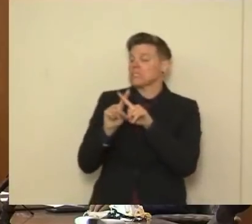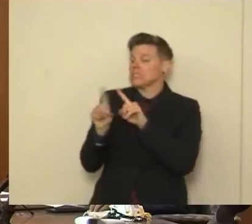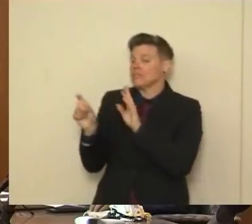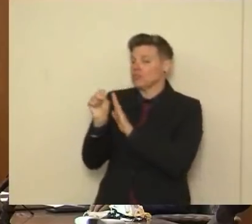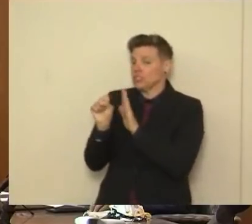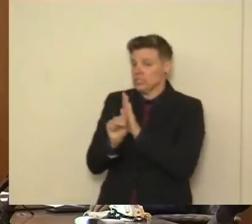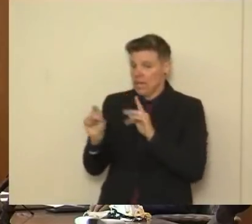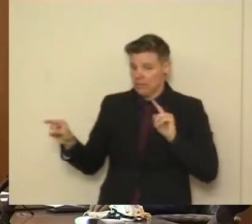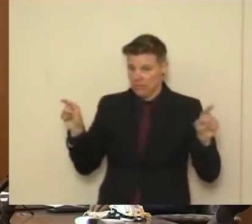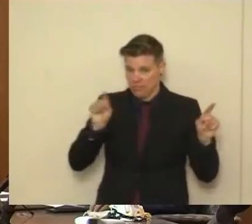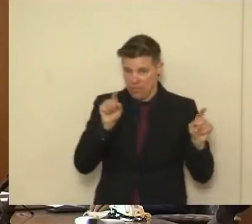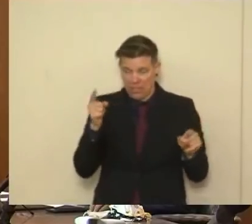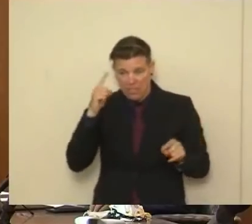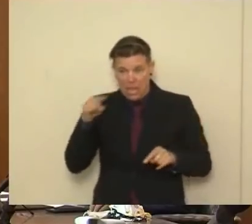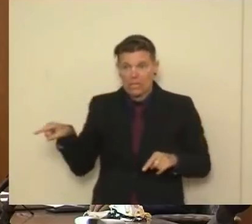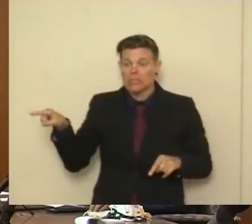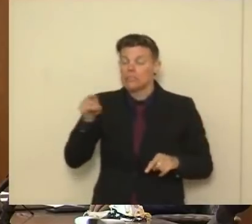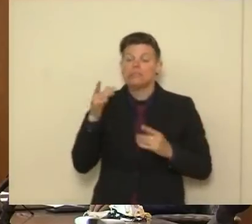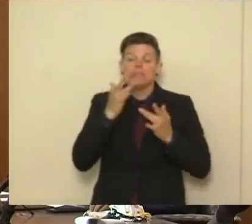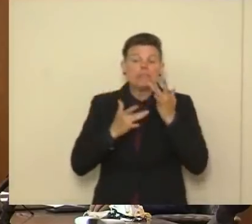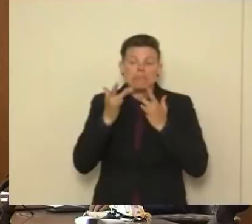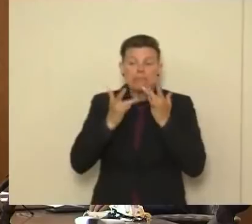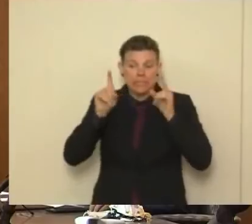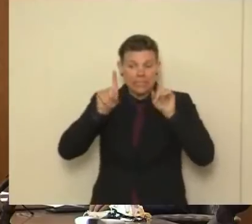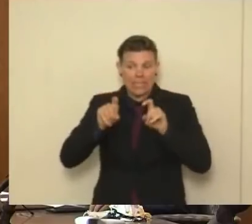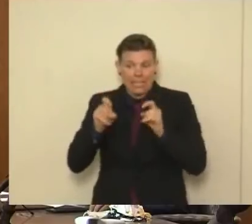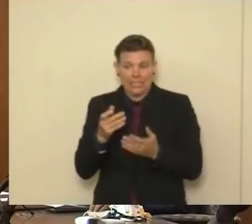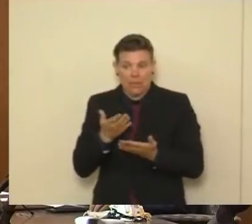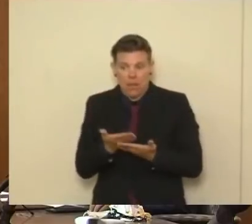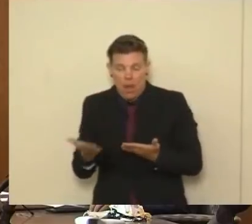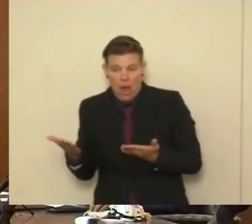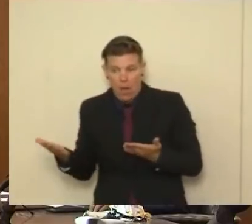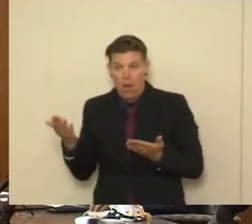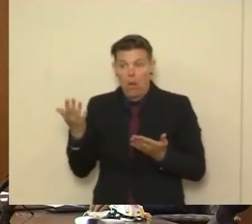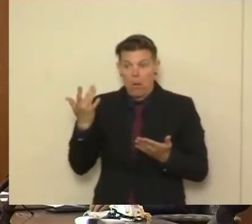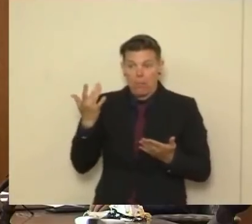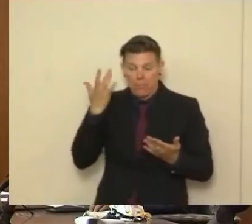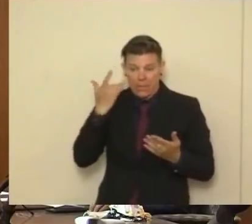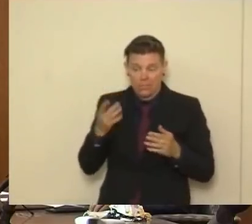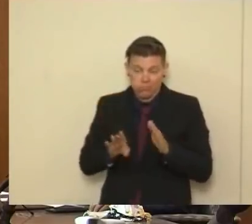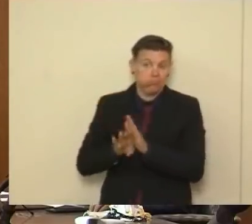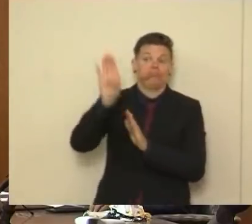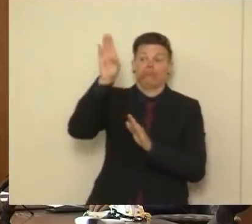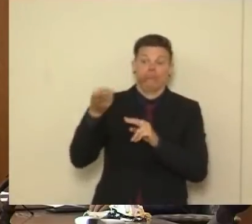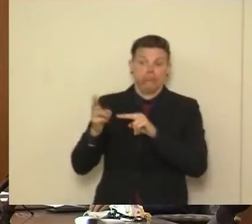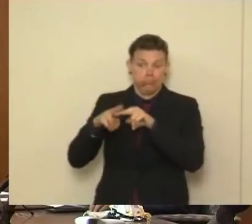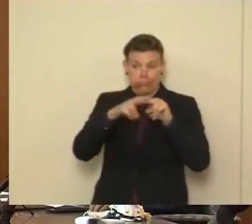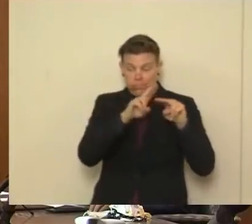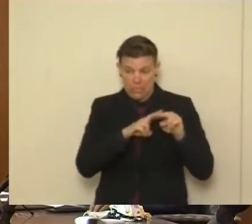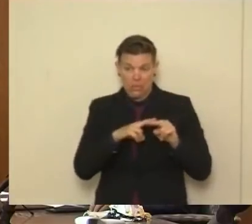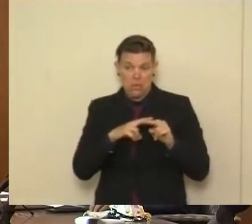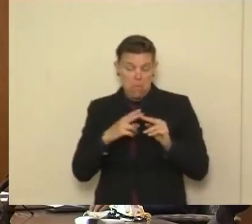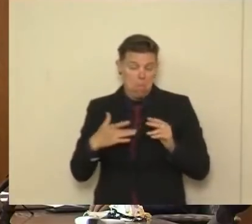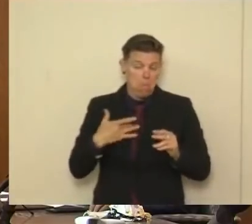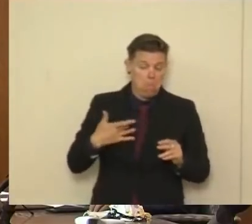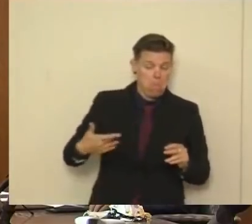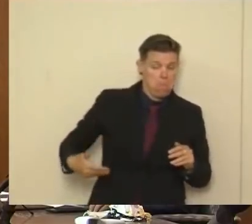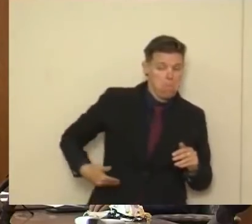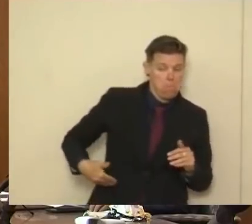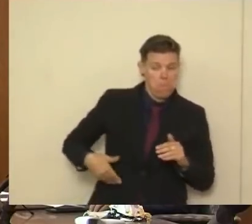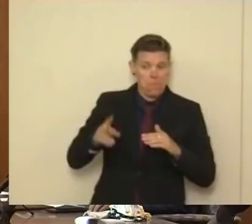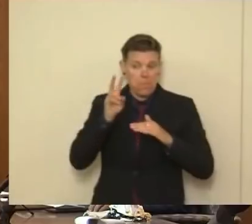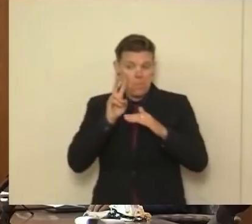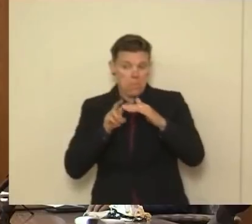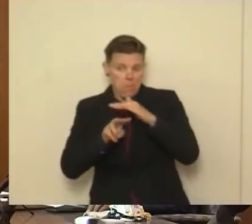testing supplies now that there's so many spikes happening. I'm wondering if you anticipate or are encountering that as well as we